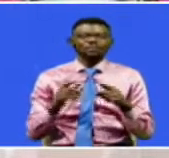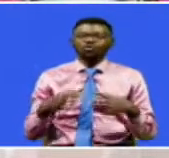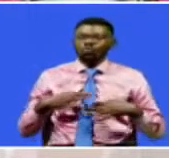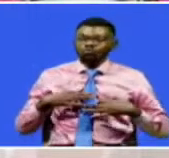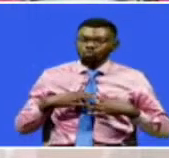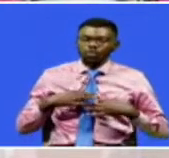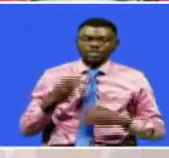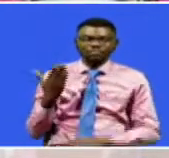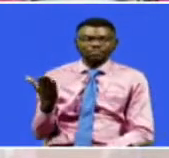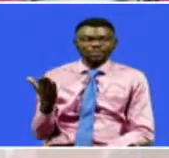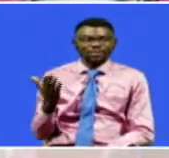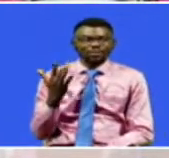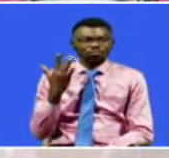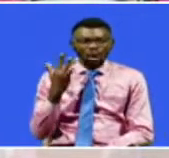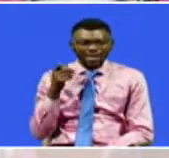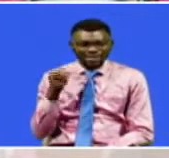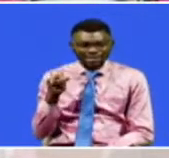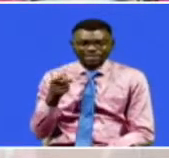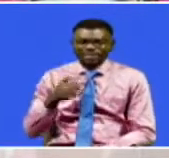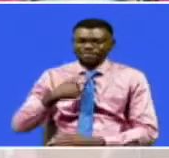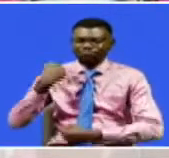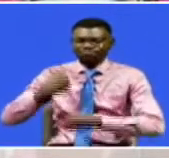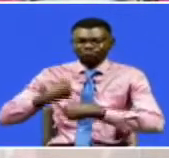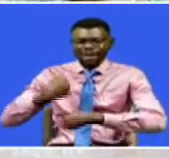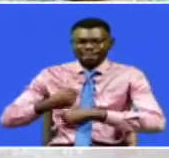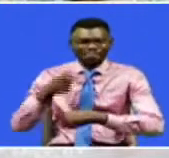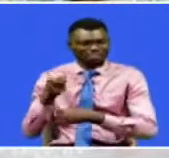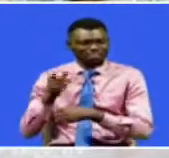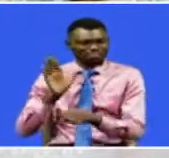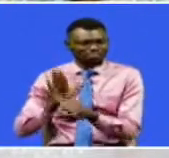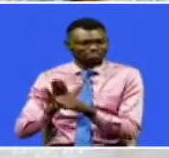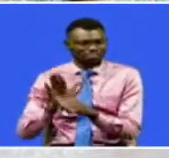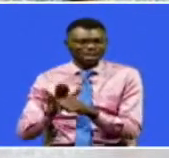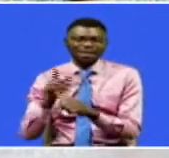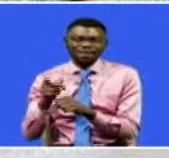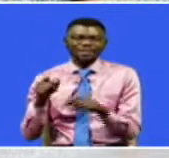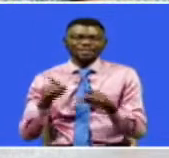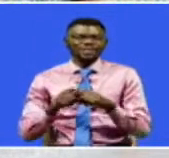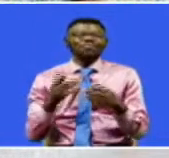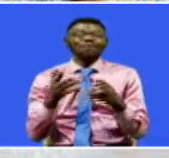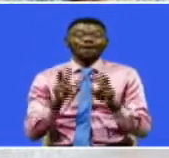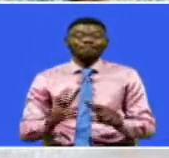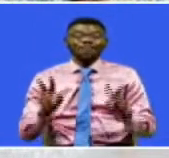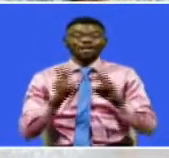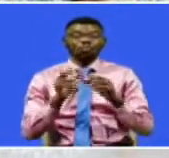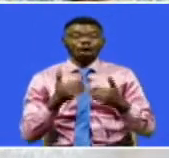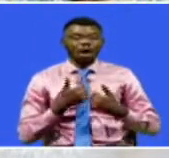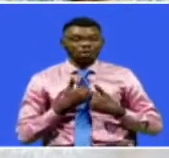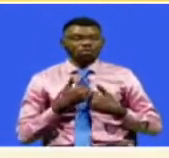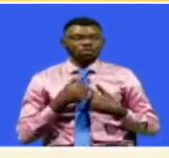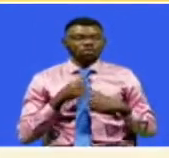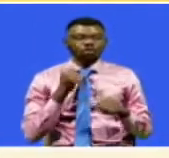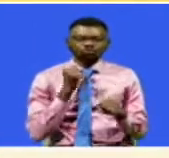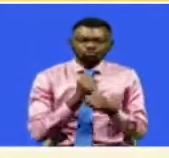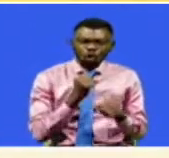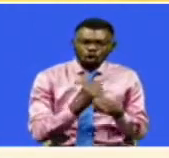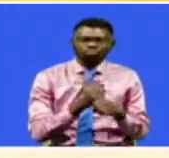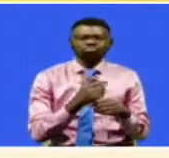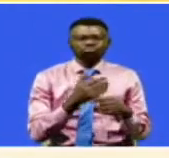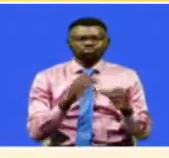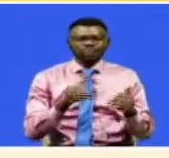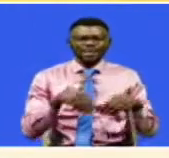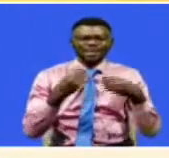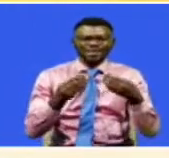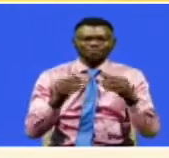because these are labor intensive value chains. This will give us the jobs we are looking for. Let me